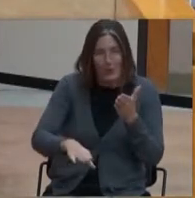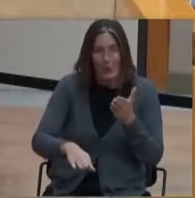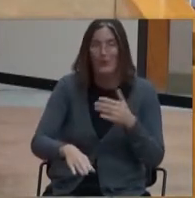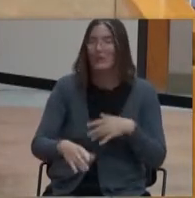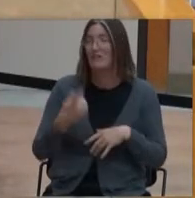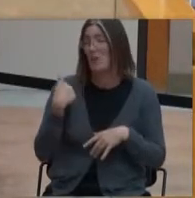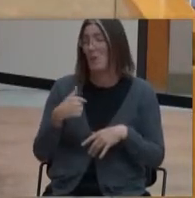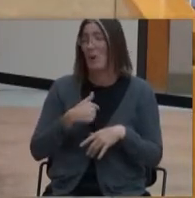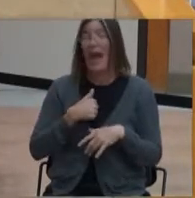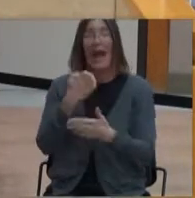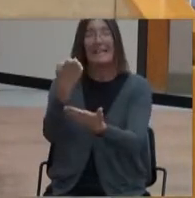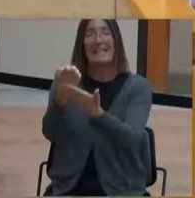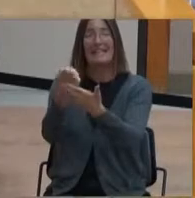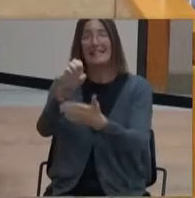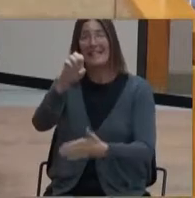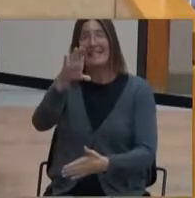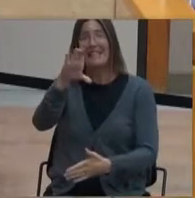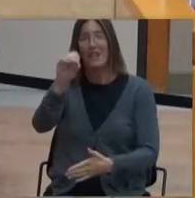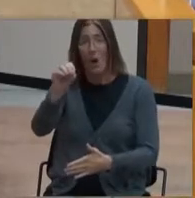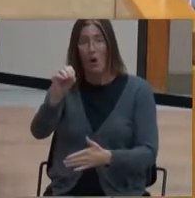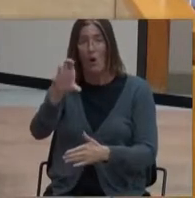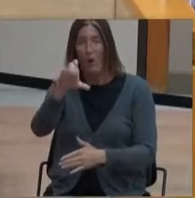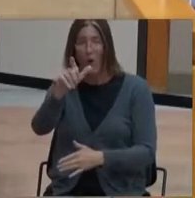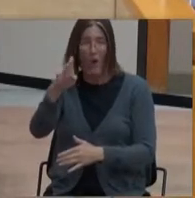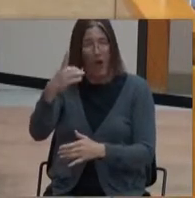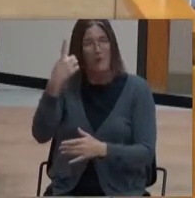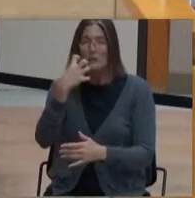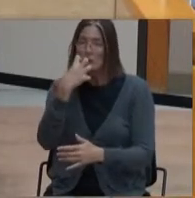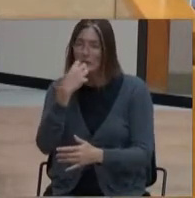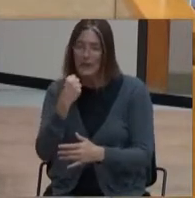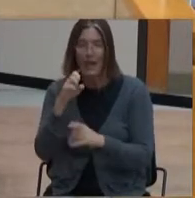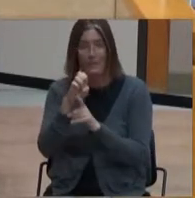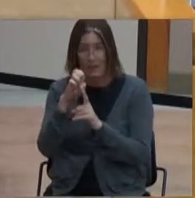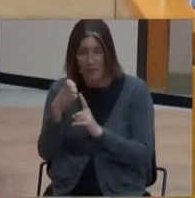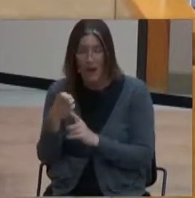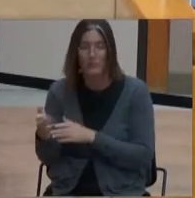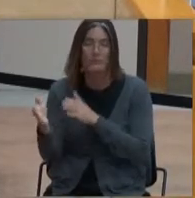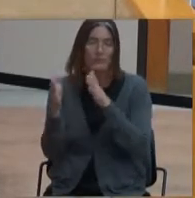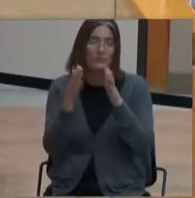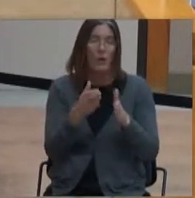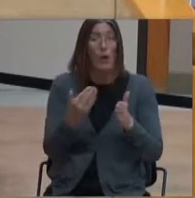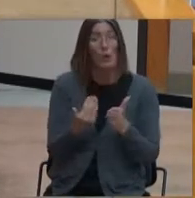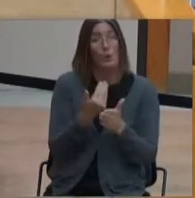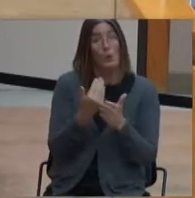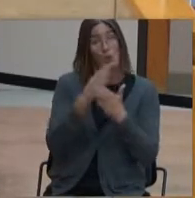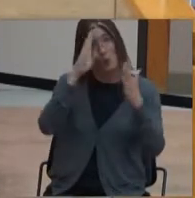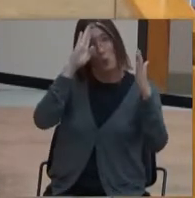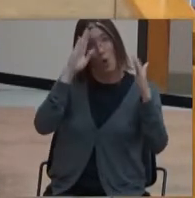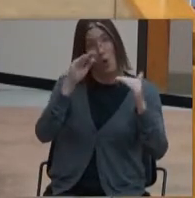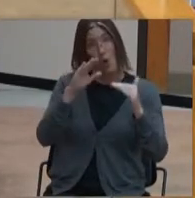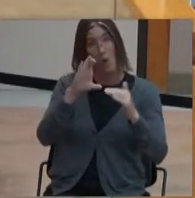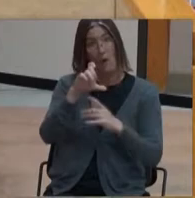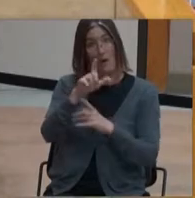environment, to Bring About Hope Club, a brand new club dedicated to supporting those with mental health